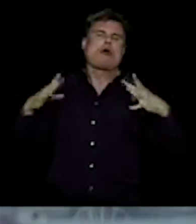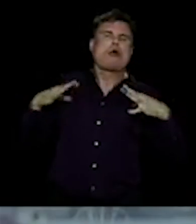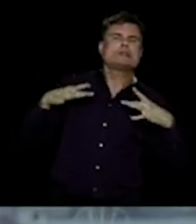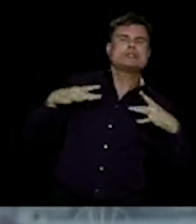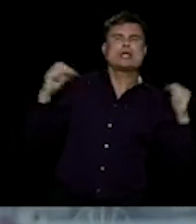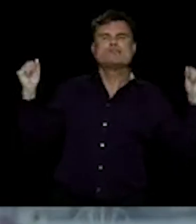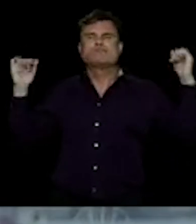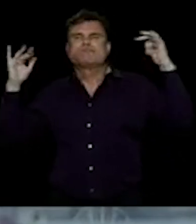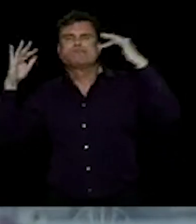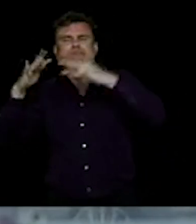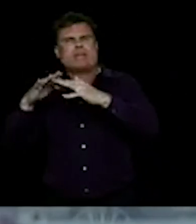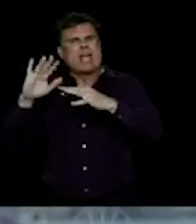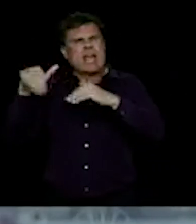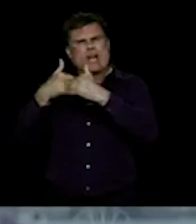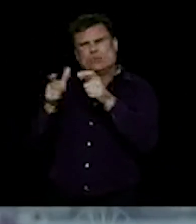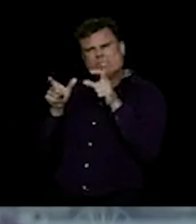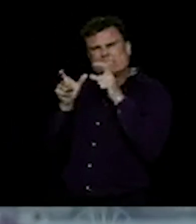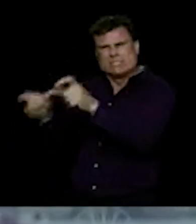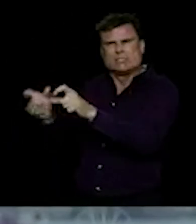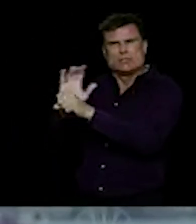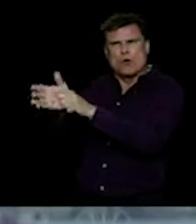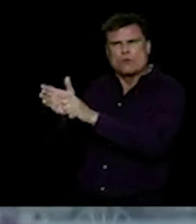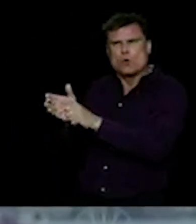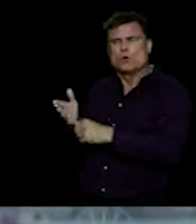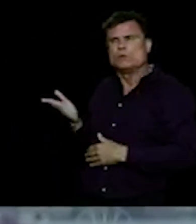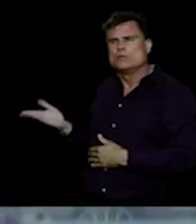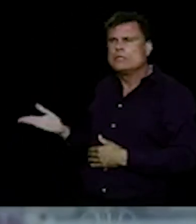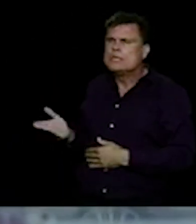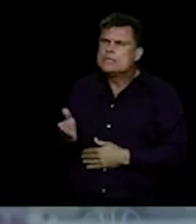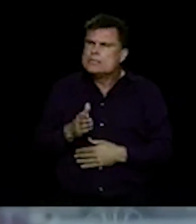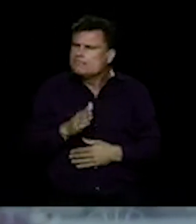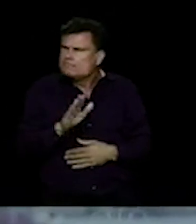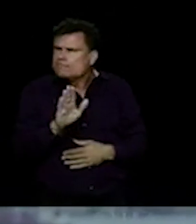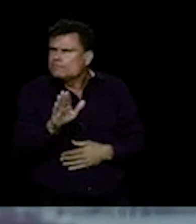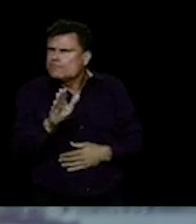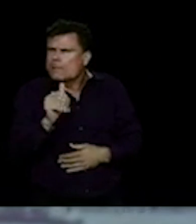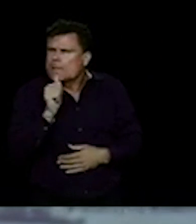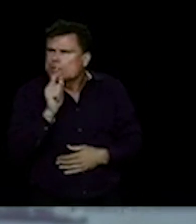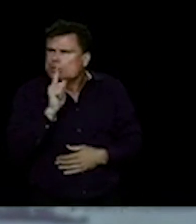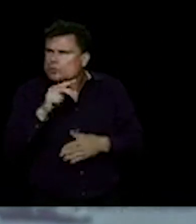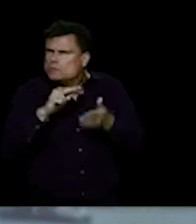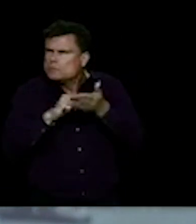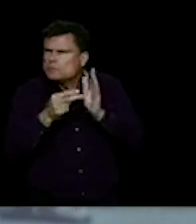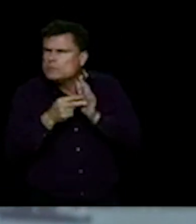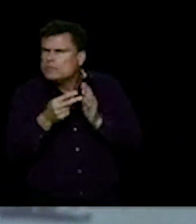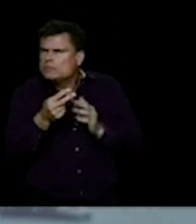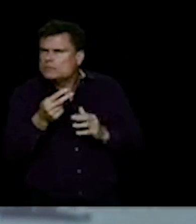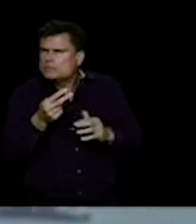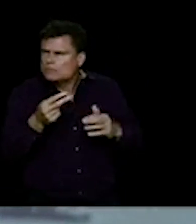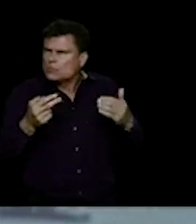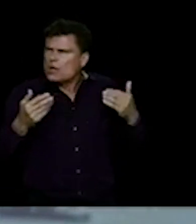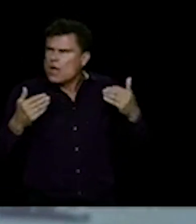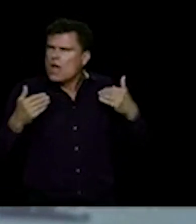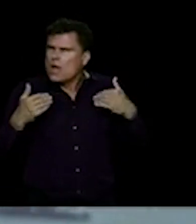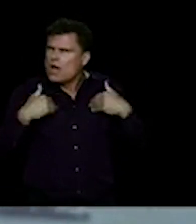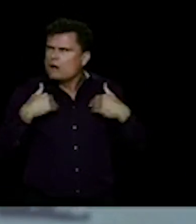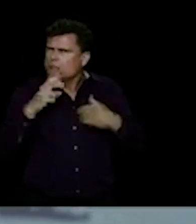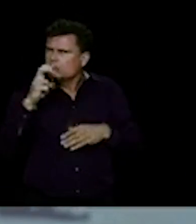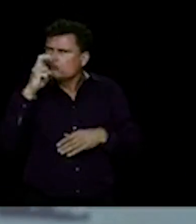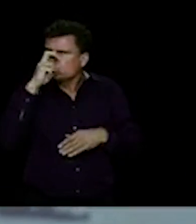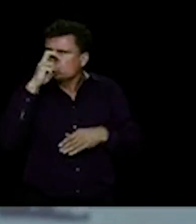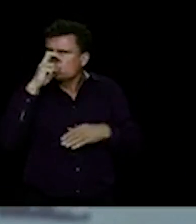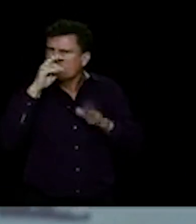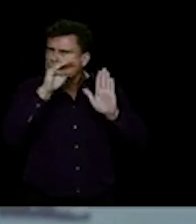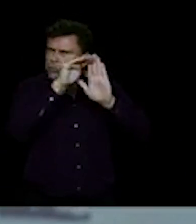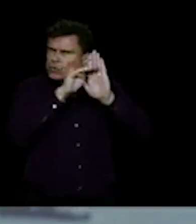We have special measures in place across the province. So there are things like the order that we put out preventing people